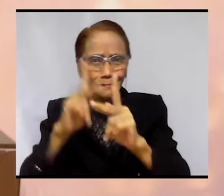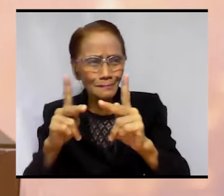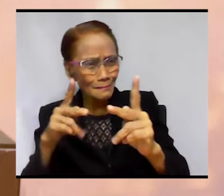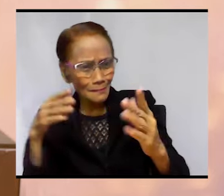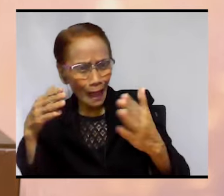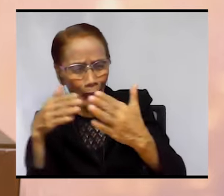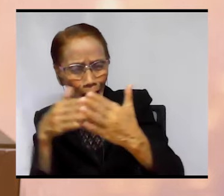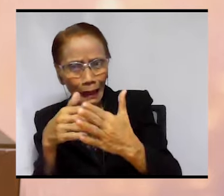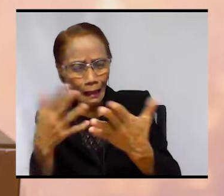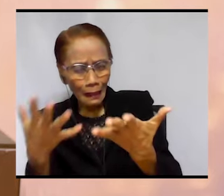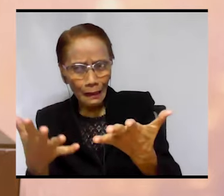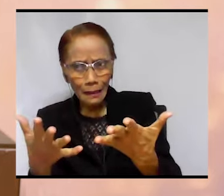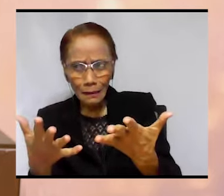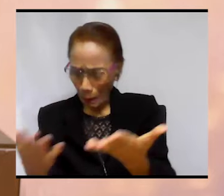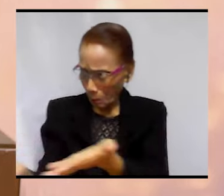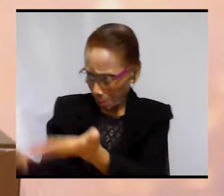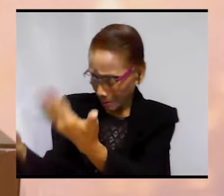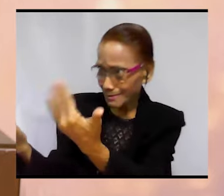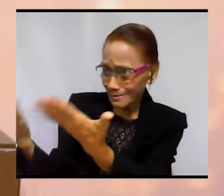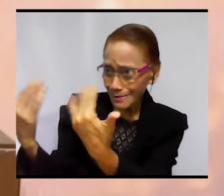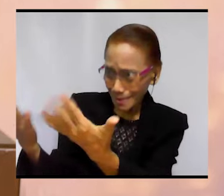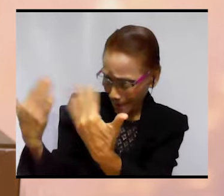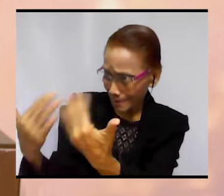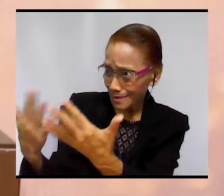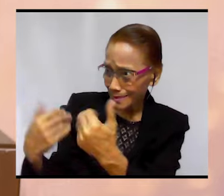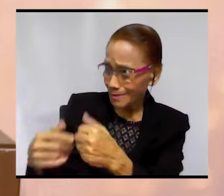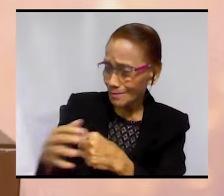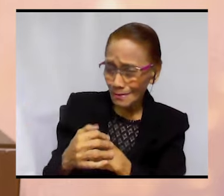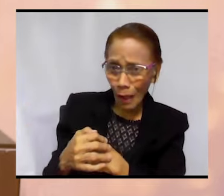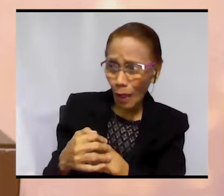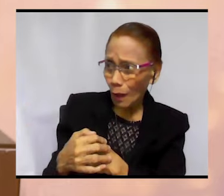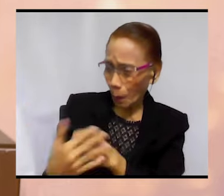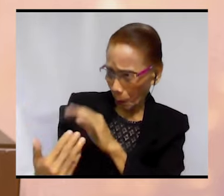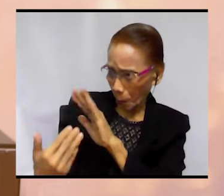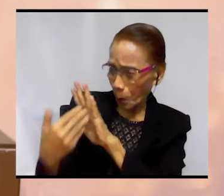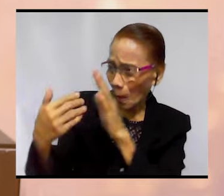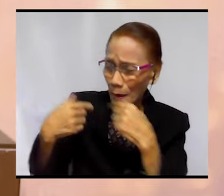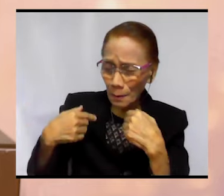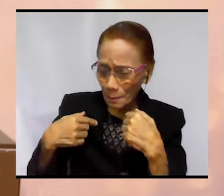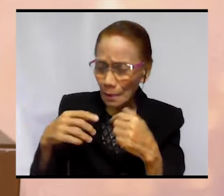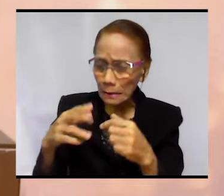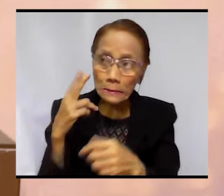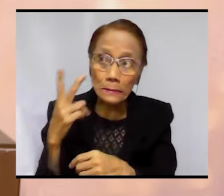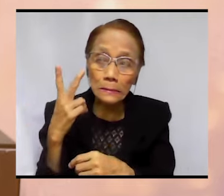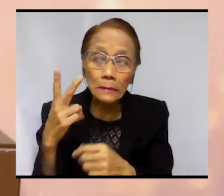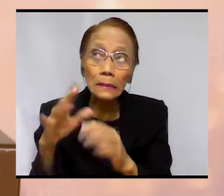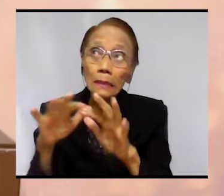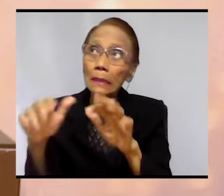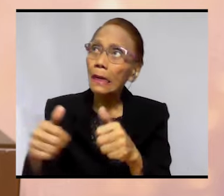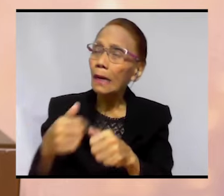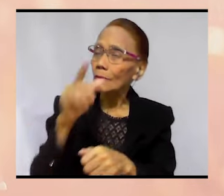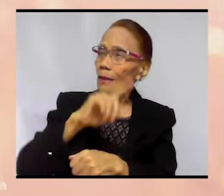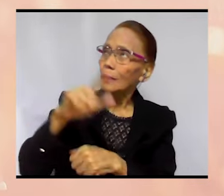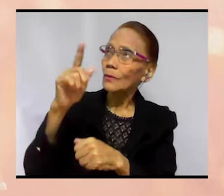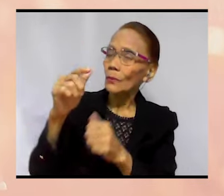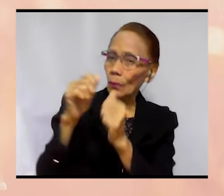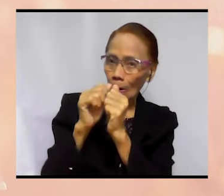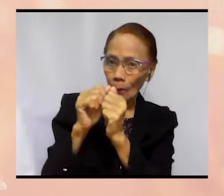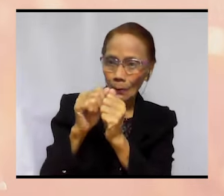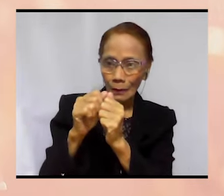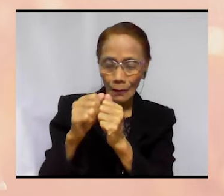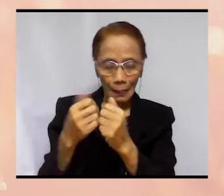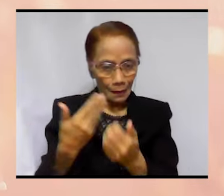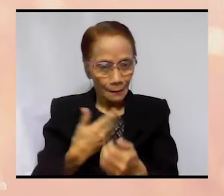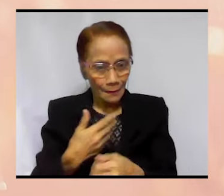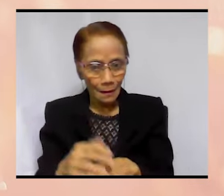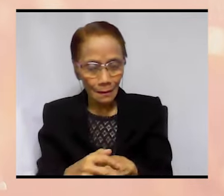and confront me, and let us see how the Lord will be on my side." My dear brothers